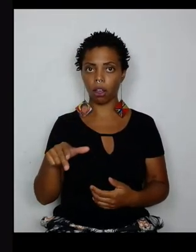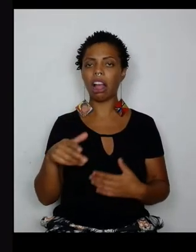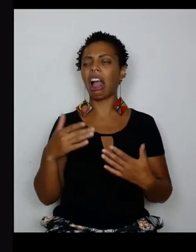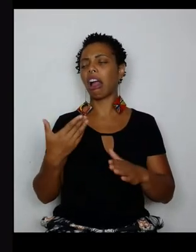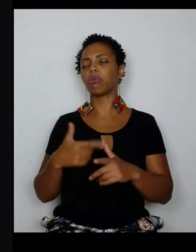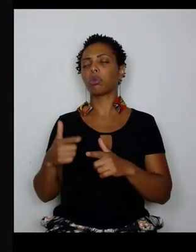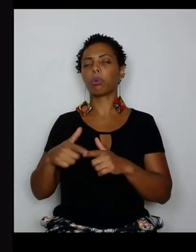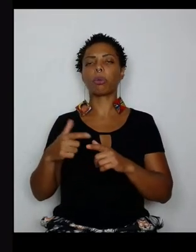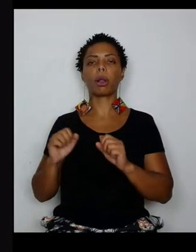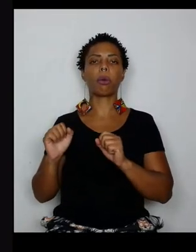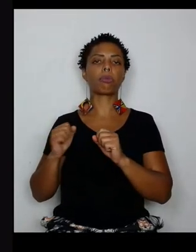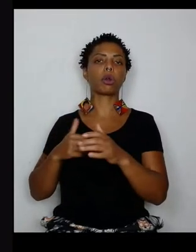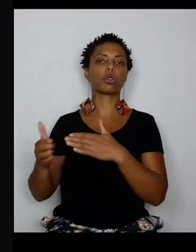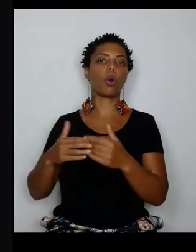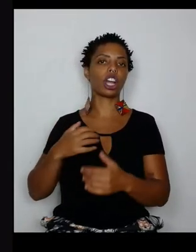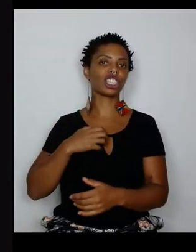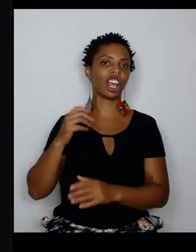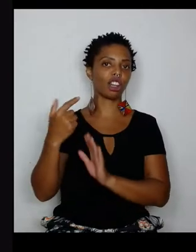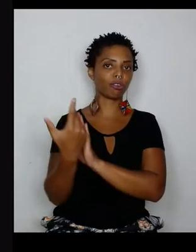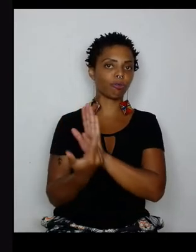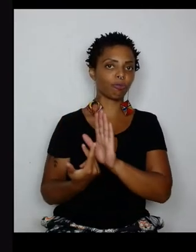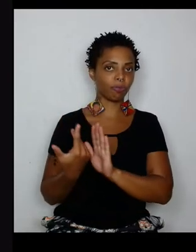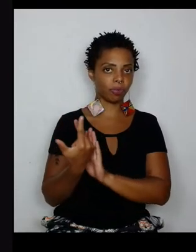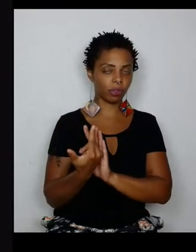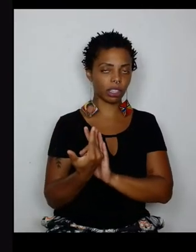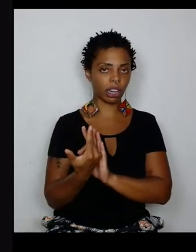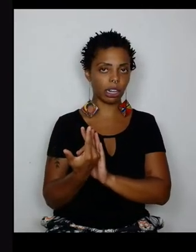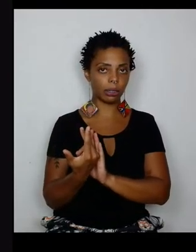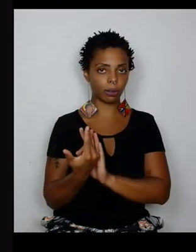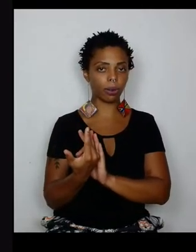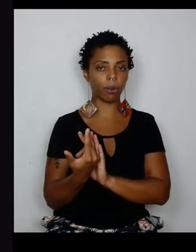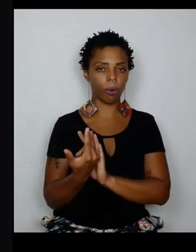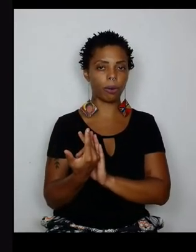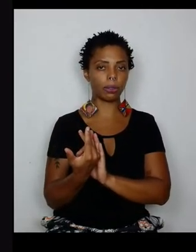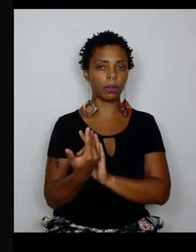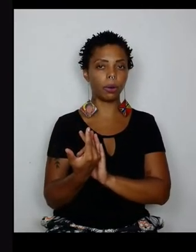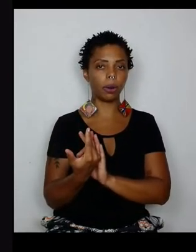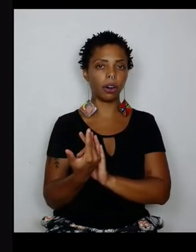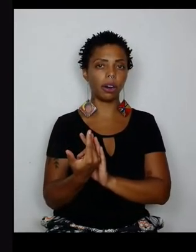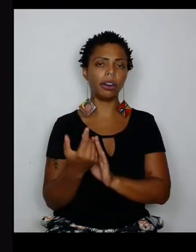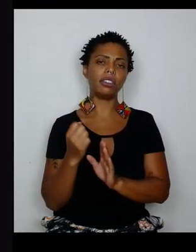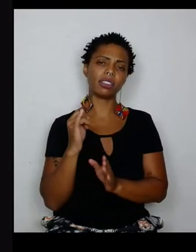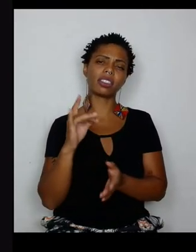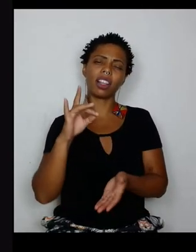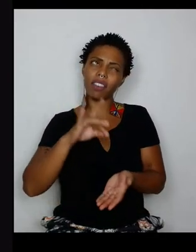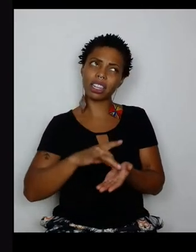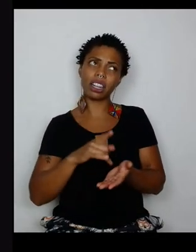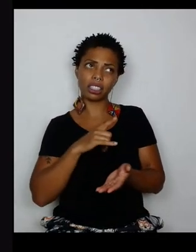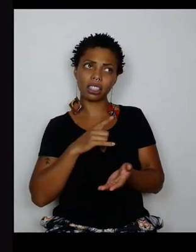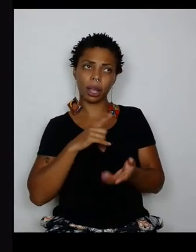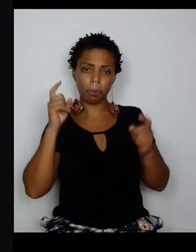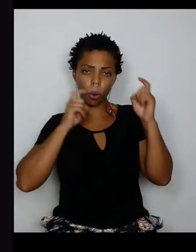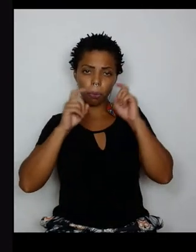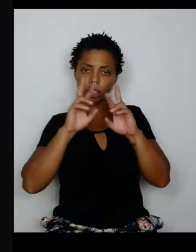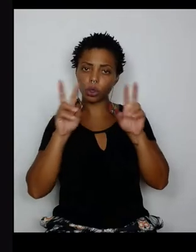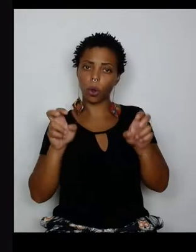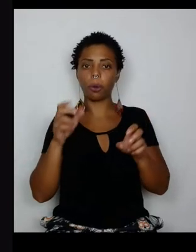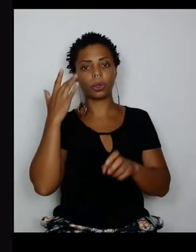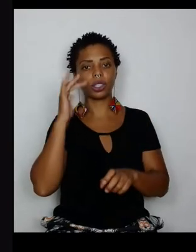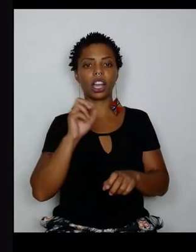especially with respect to the darkest skin colors how should we understand this disparity